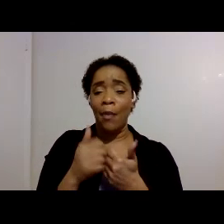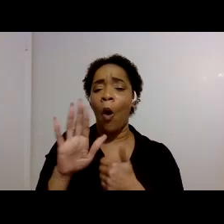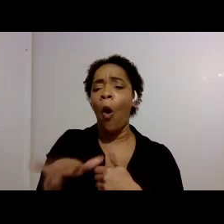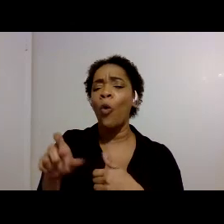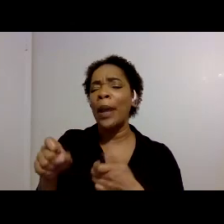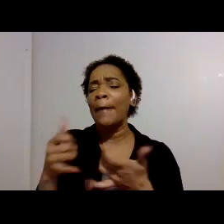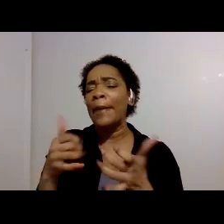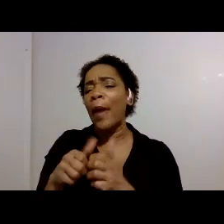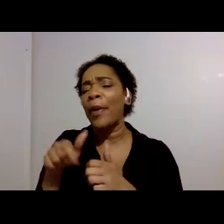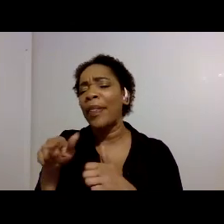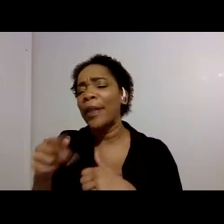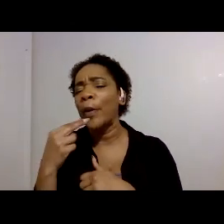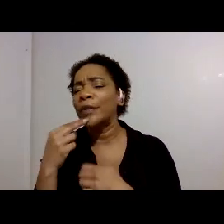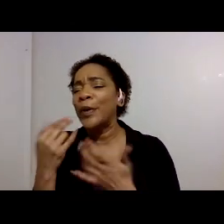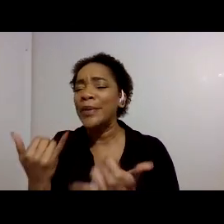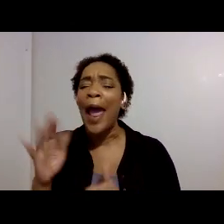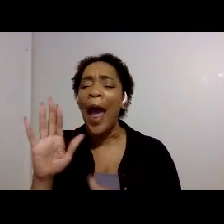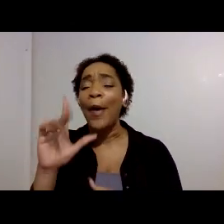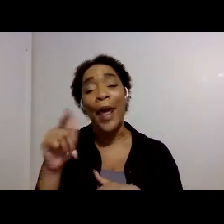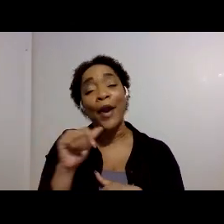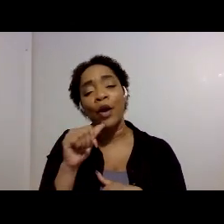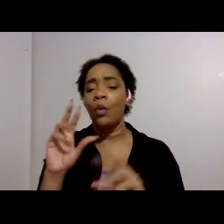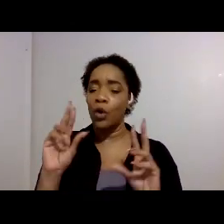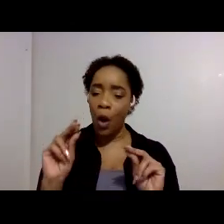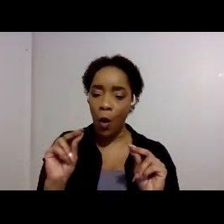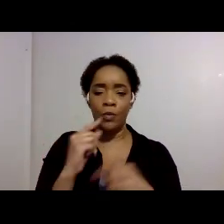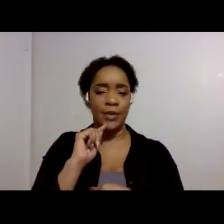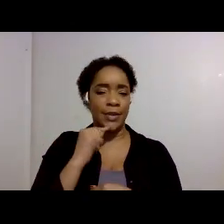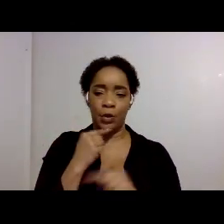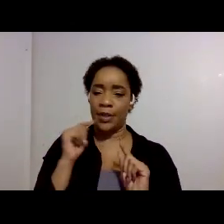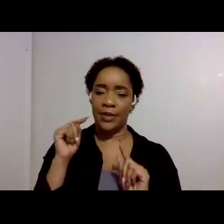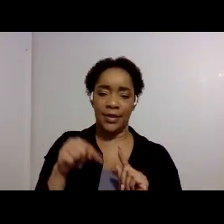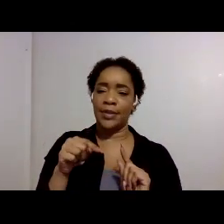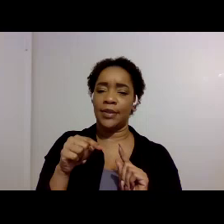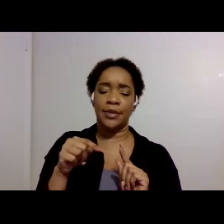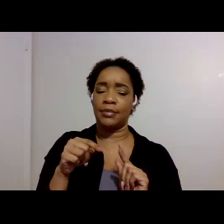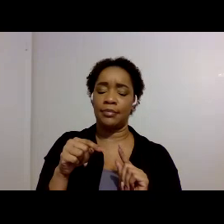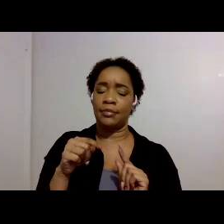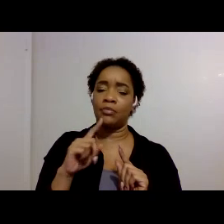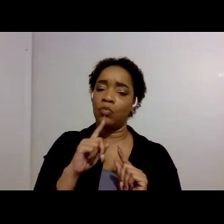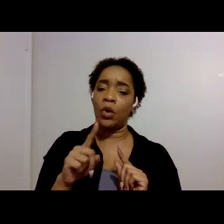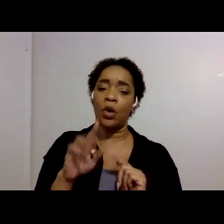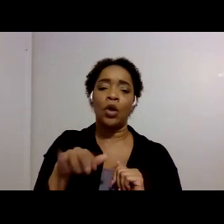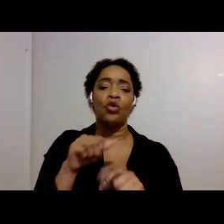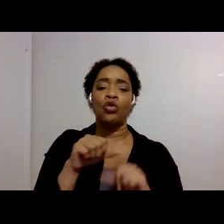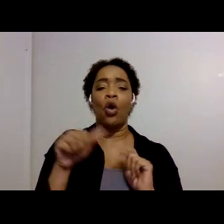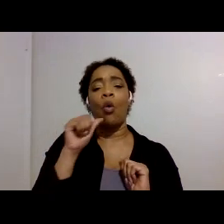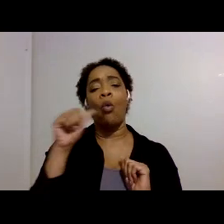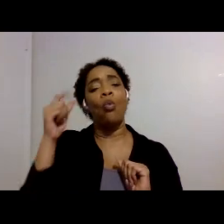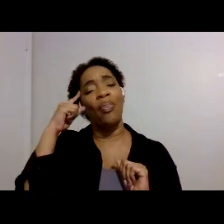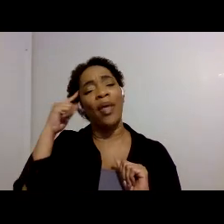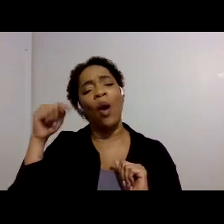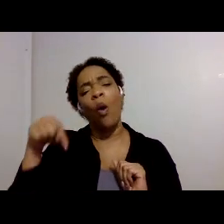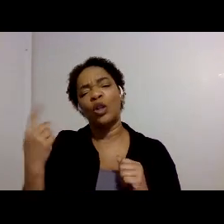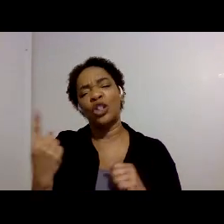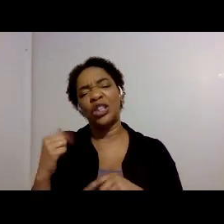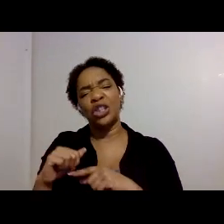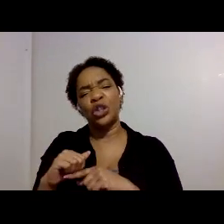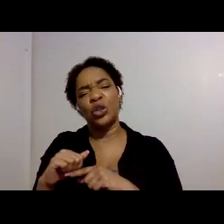nature, and you're treating every alarm as the real thing. Don't say, oh, but it's a drill. We do this on this time, but on the real one, we would